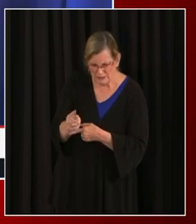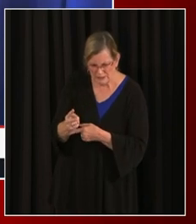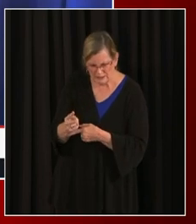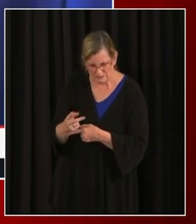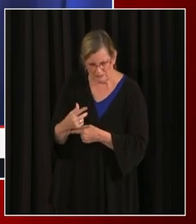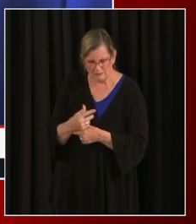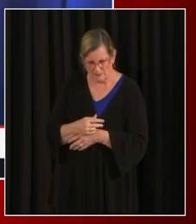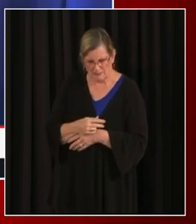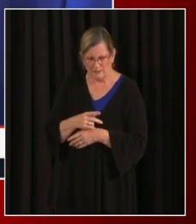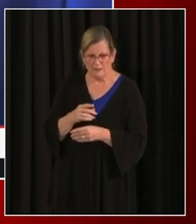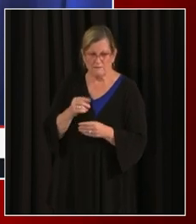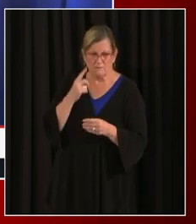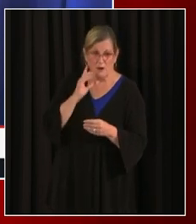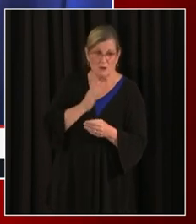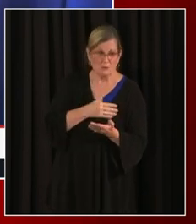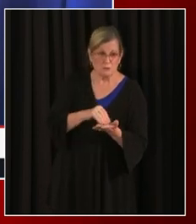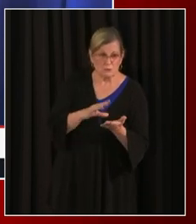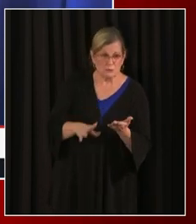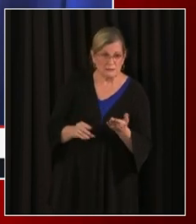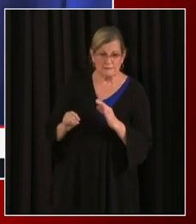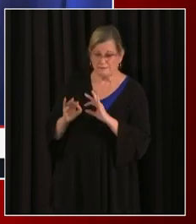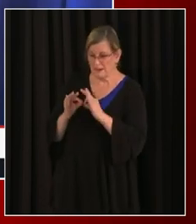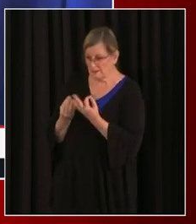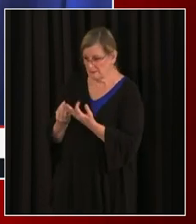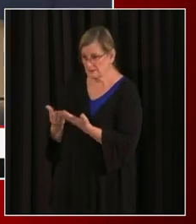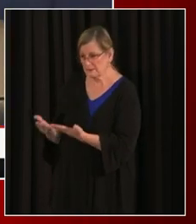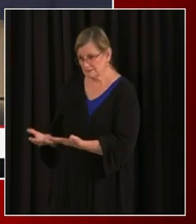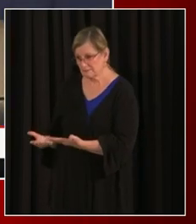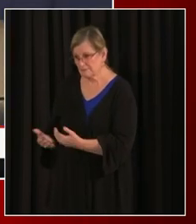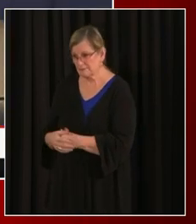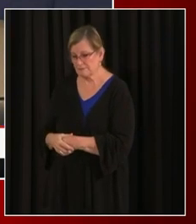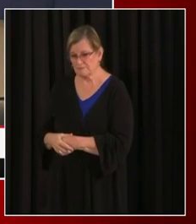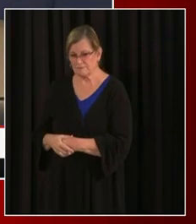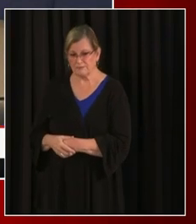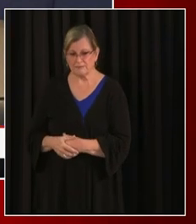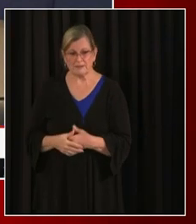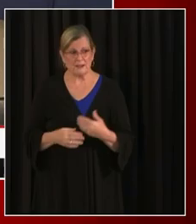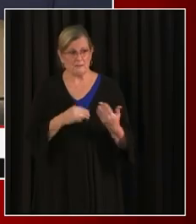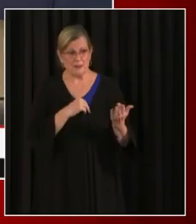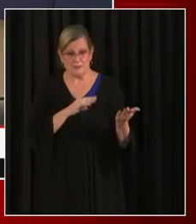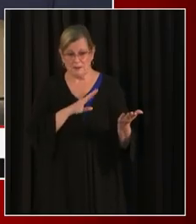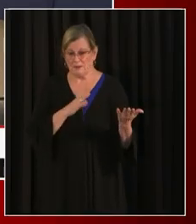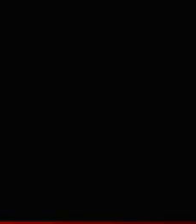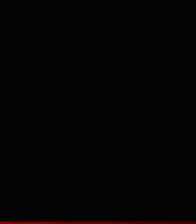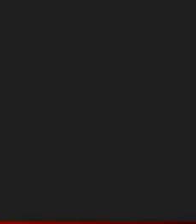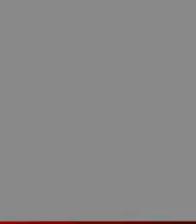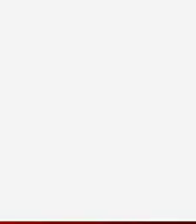and families. All right, thank you, everybody.